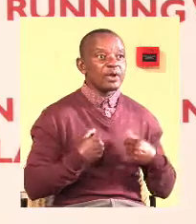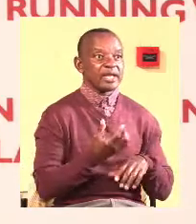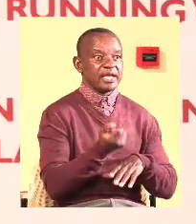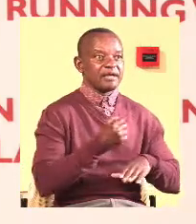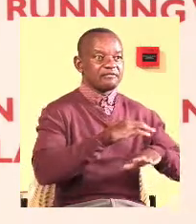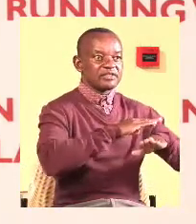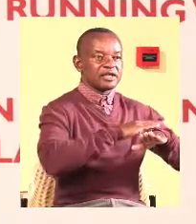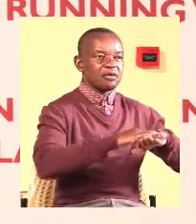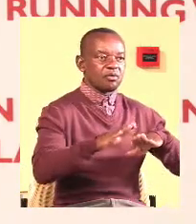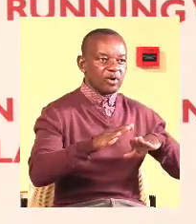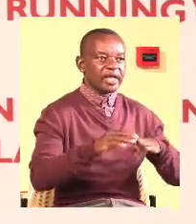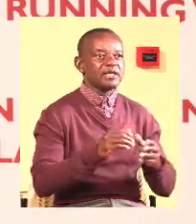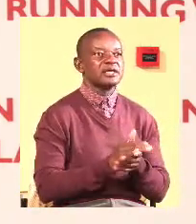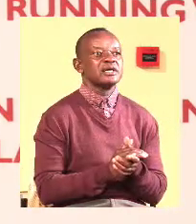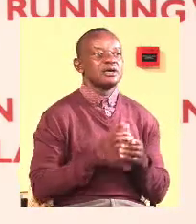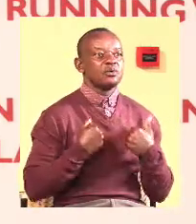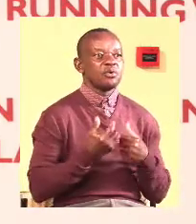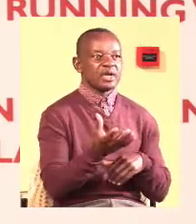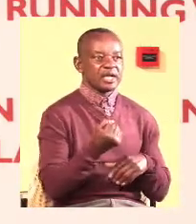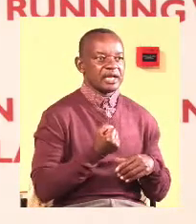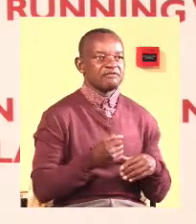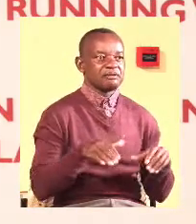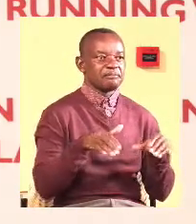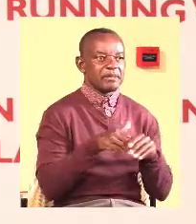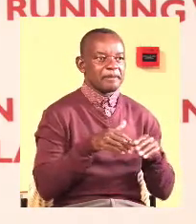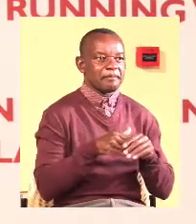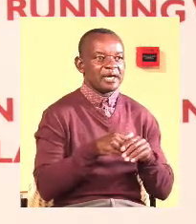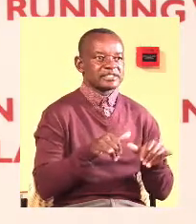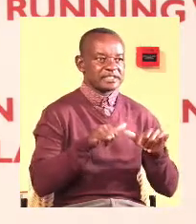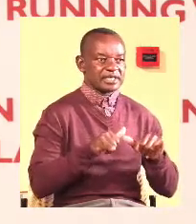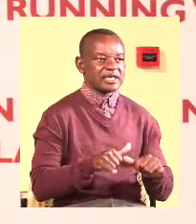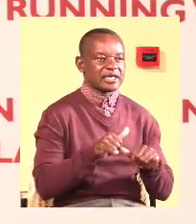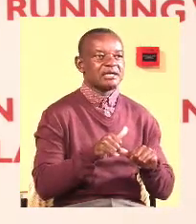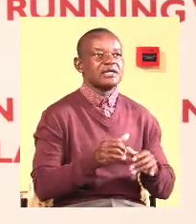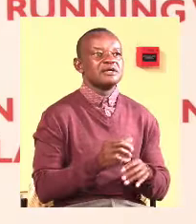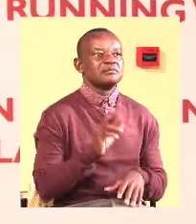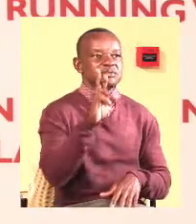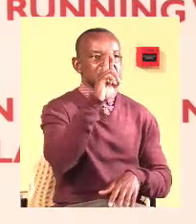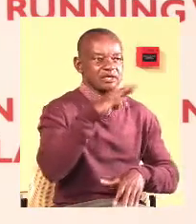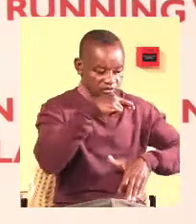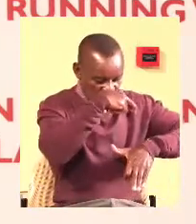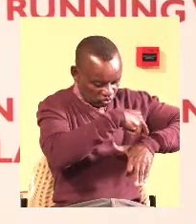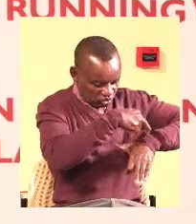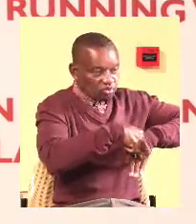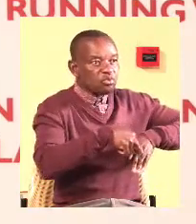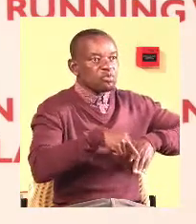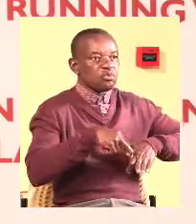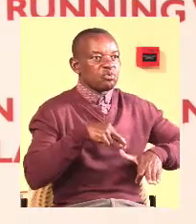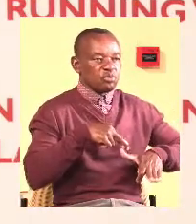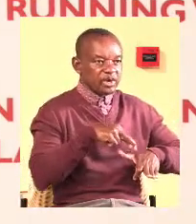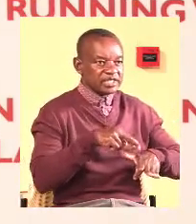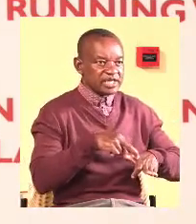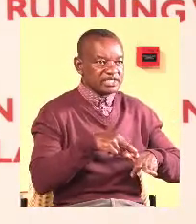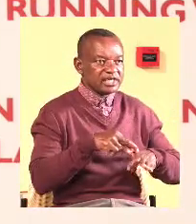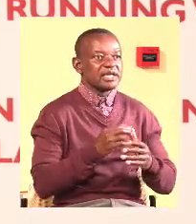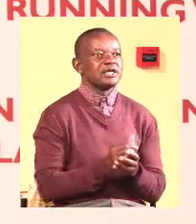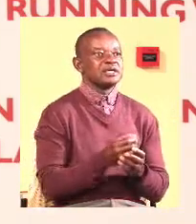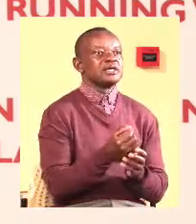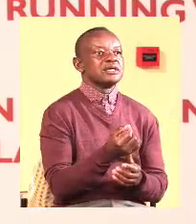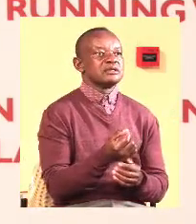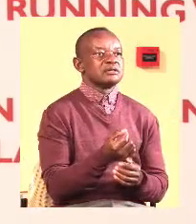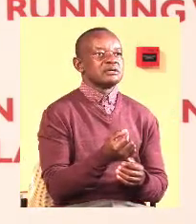our team in the regions, and they will, whatever information needs to come to the attention of the ministry, they will send